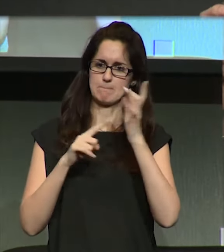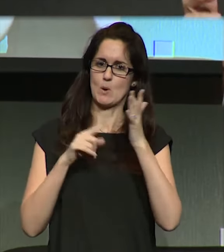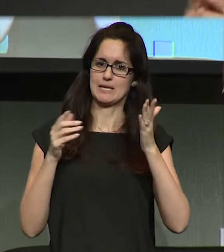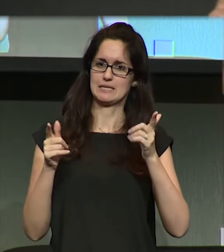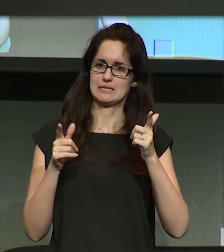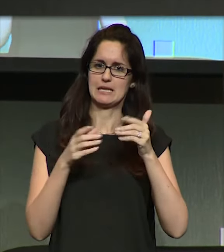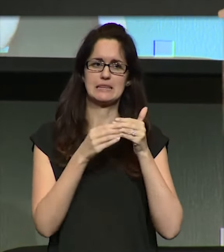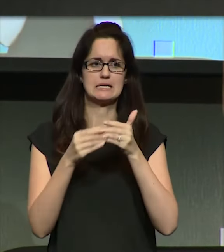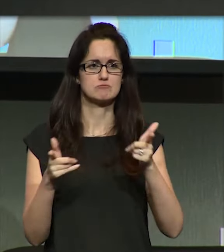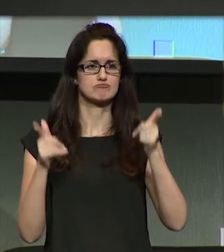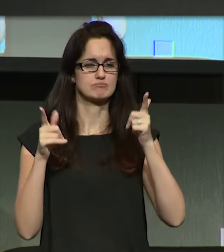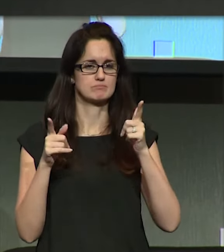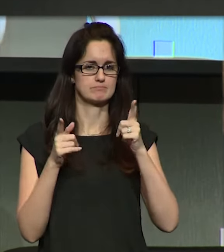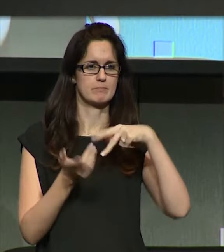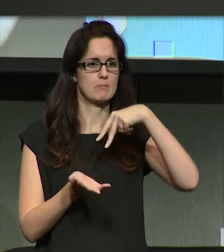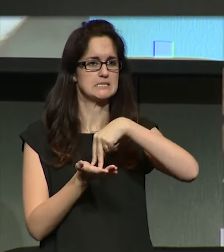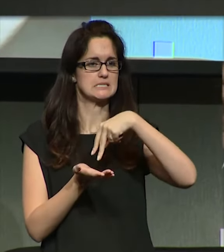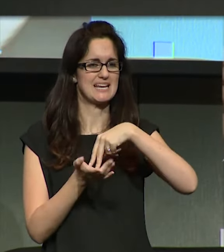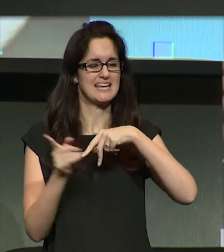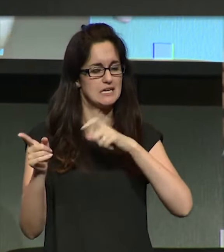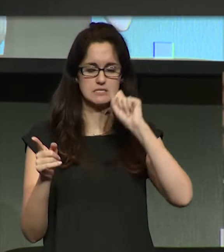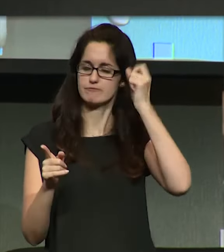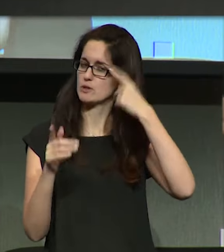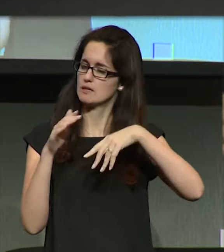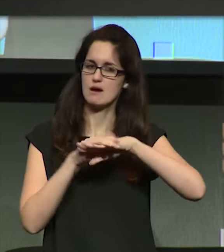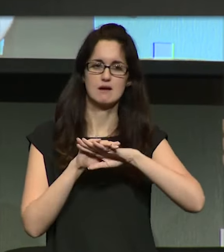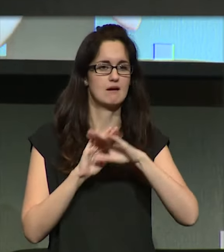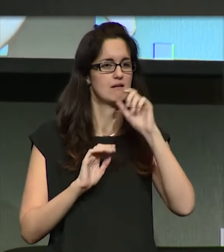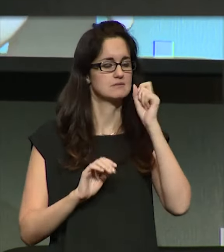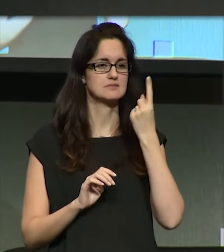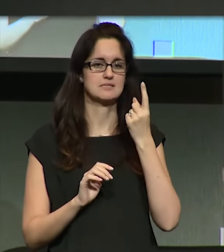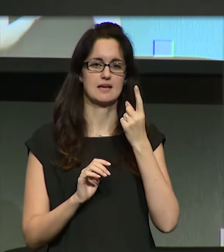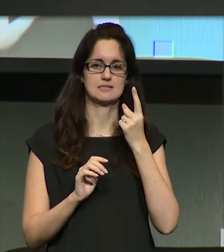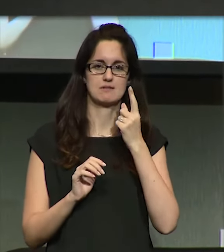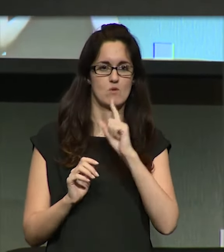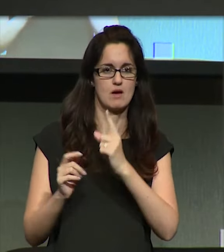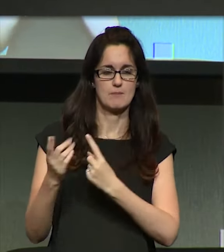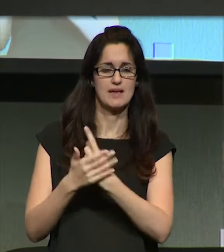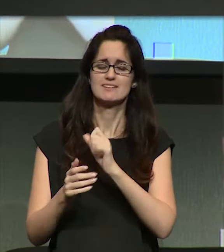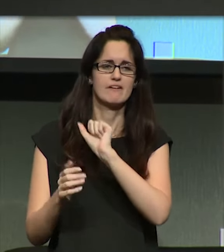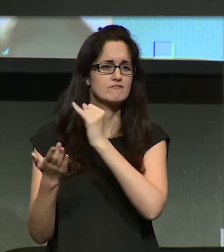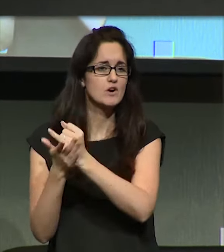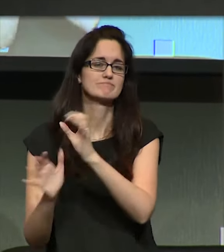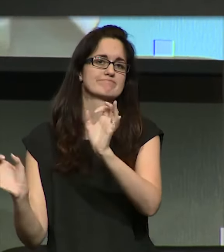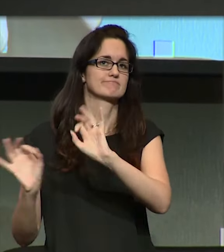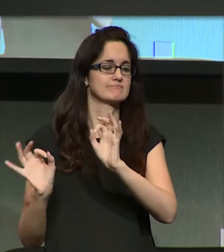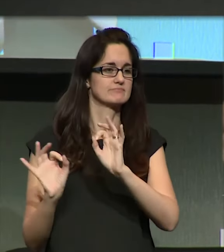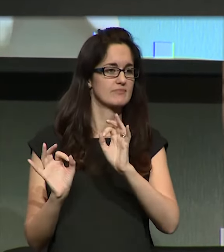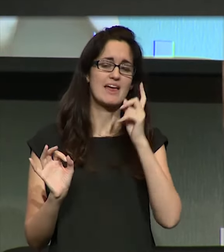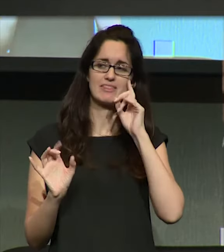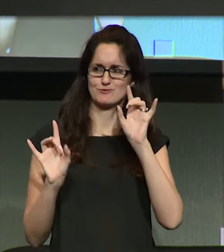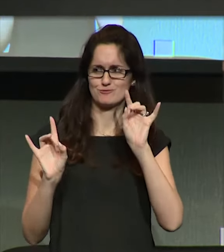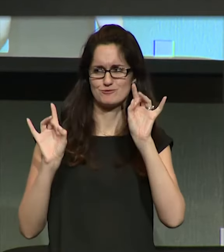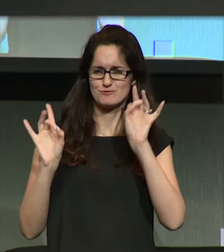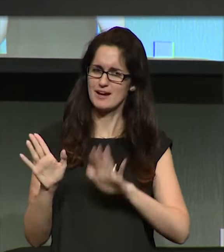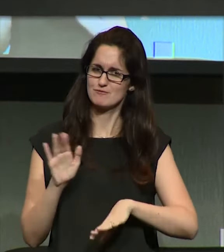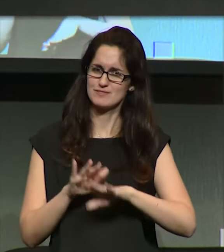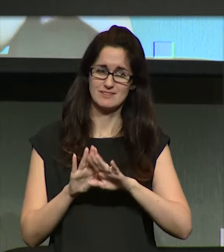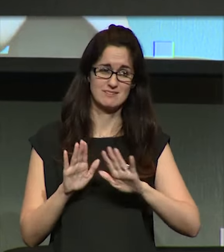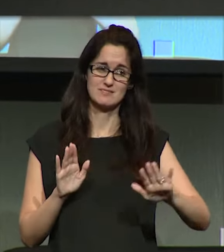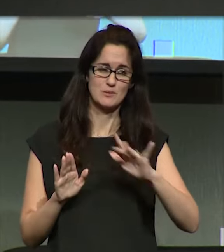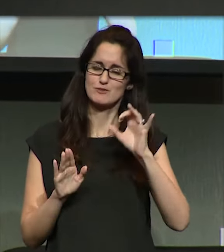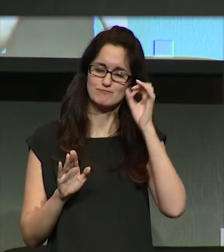position and he didn't understand this issue to the depth that he should have. It's not his fault. And I think as a nation, we don't understand this issue